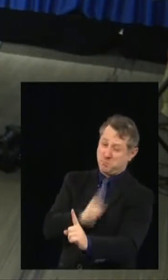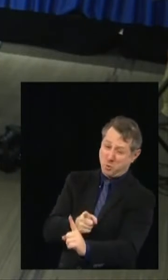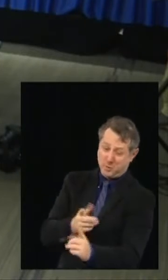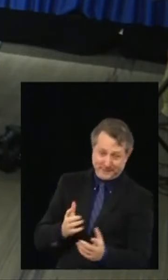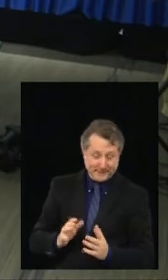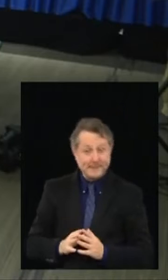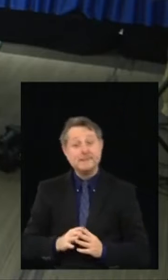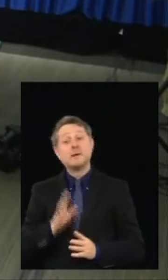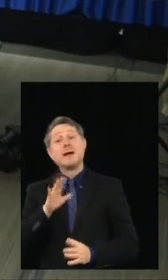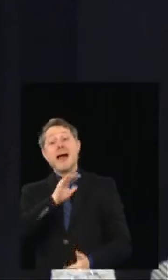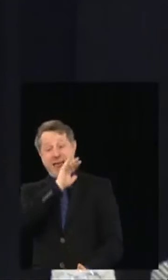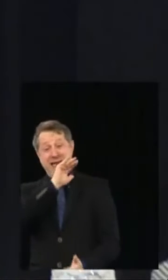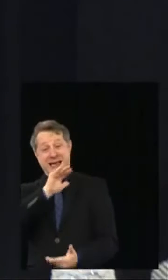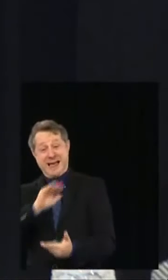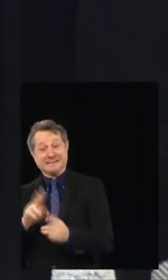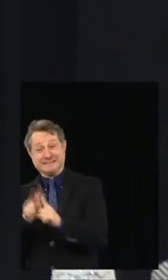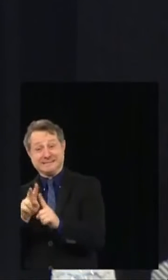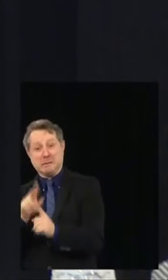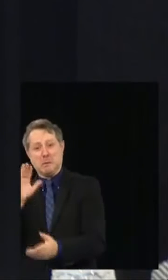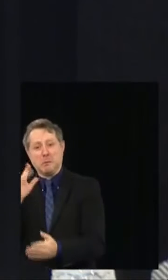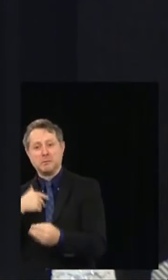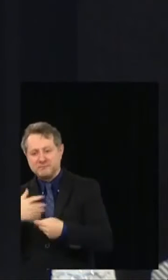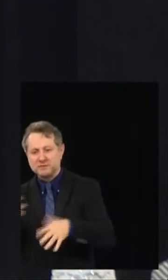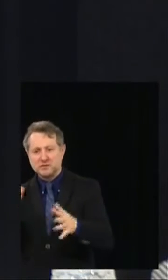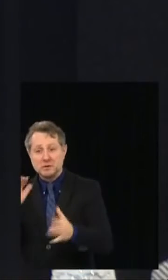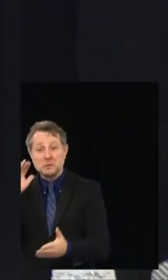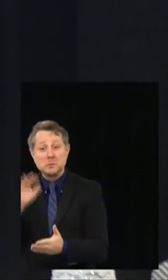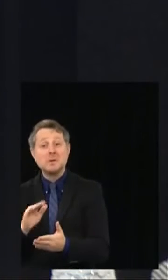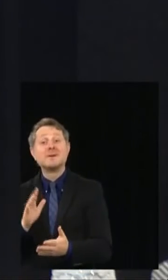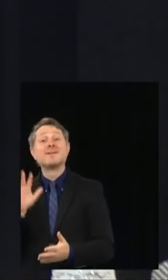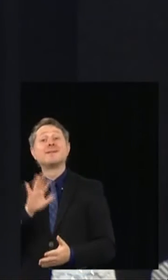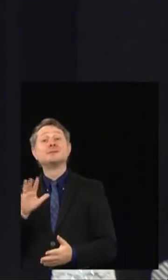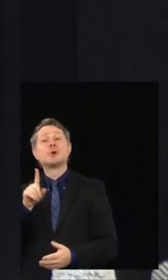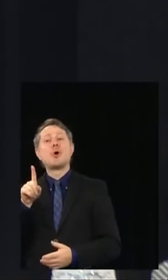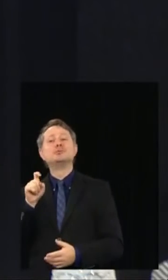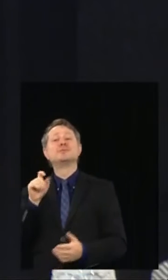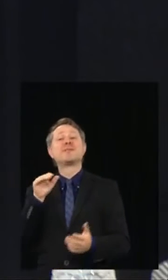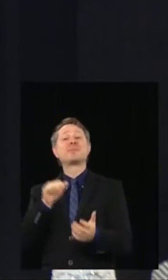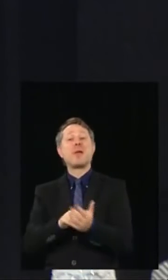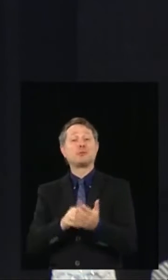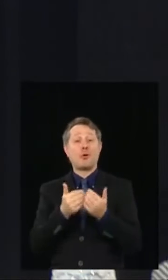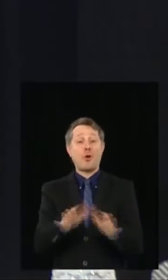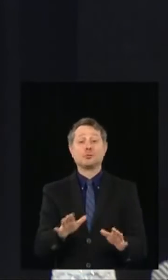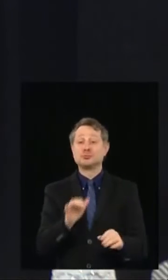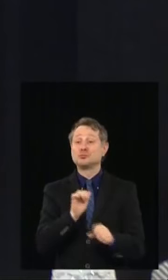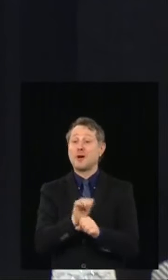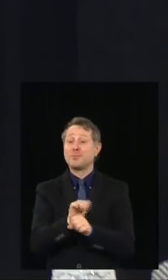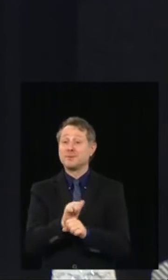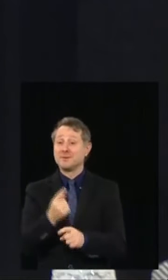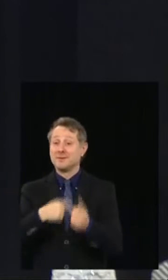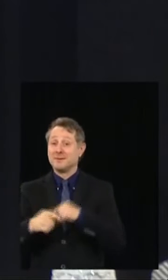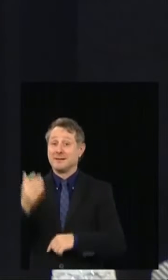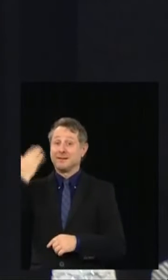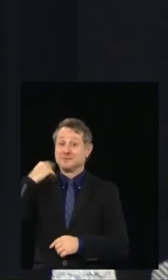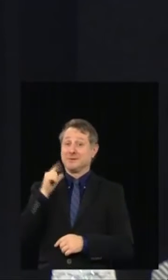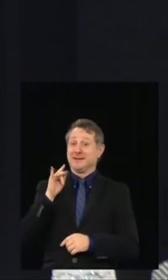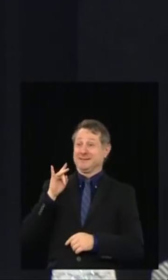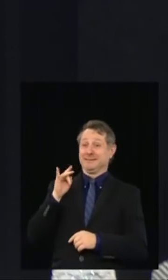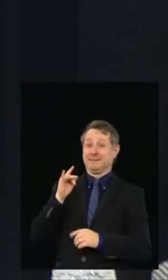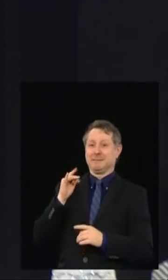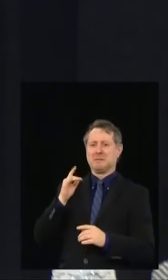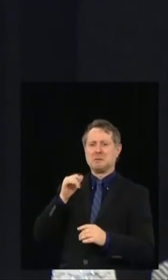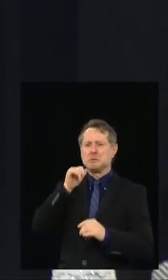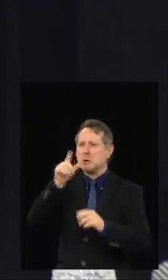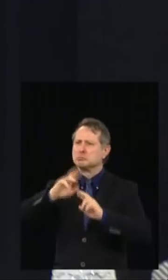jobs in the entirety of the 2008 crash. So when people say, you've experienced these past crises, why weren't you ready for this one? We were ready for this one. We've